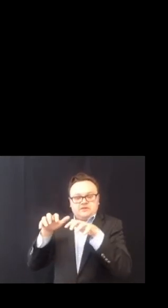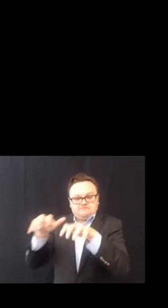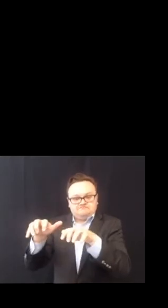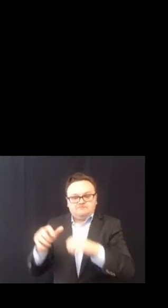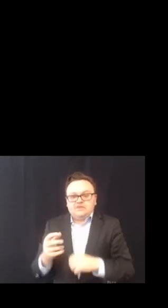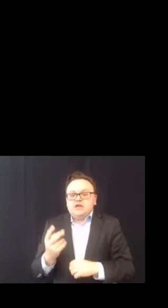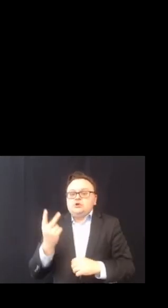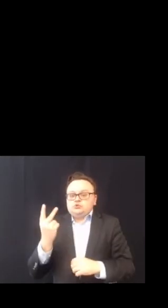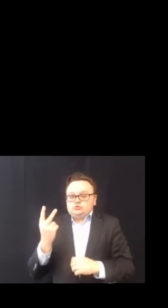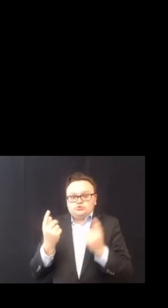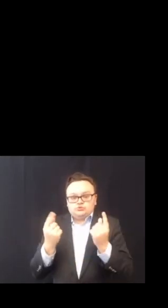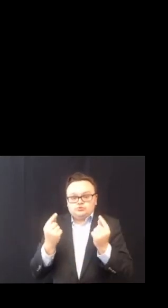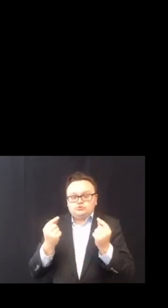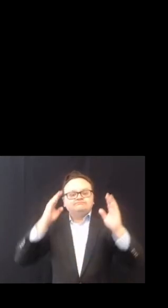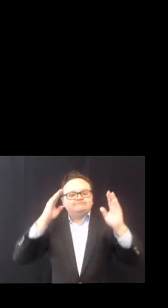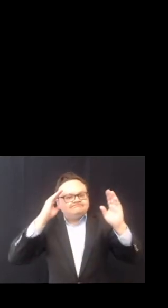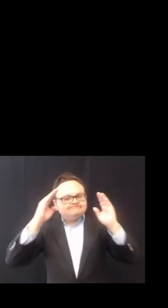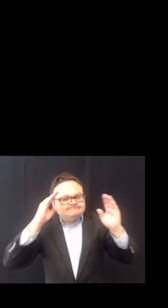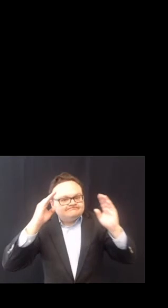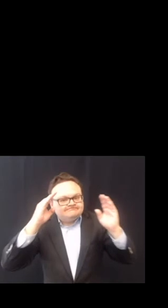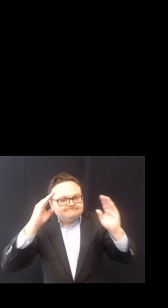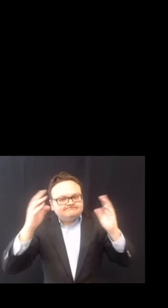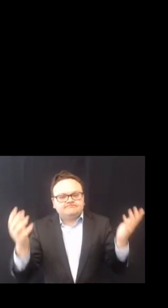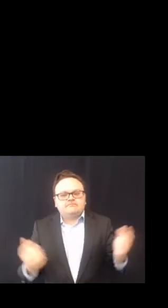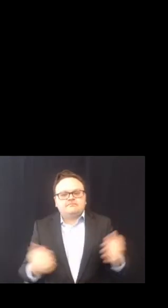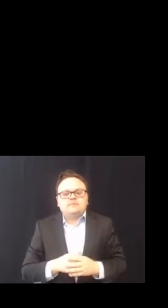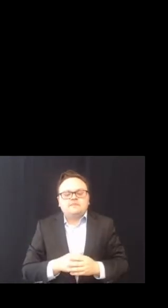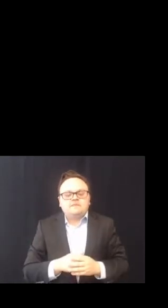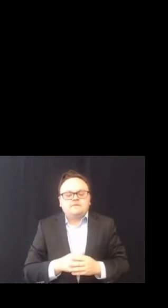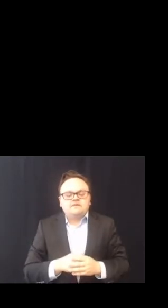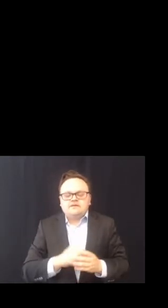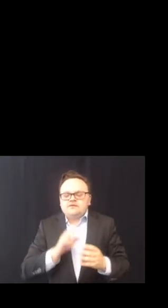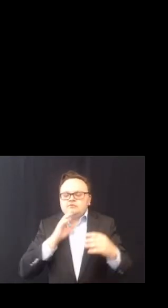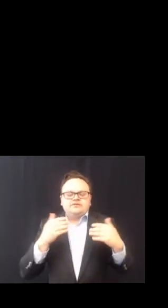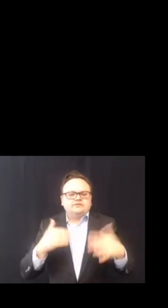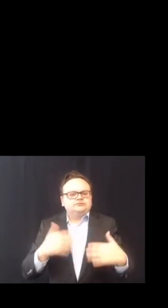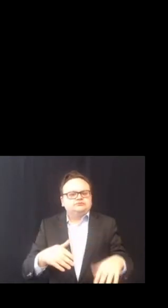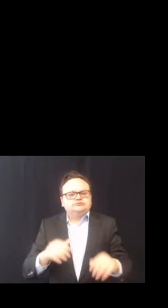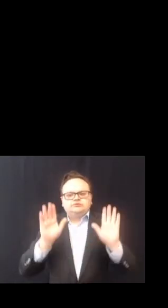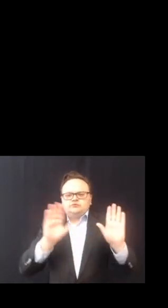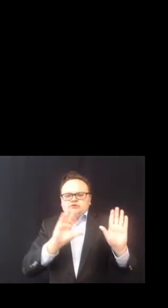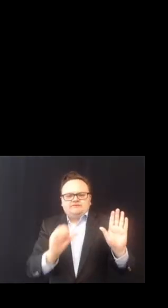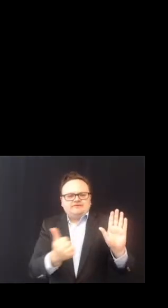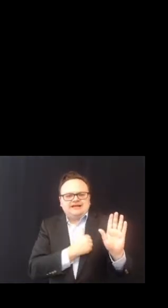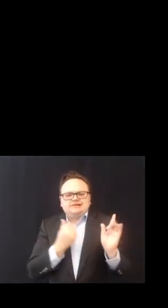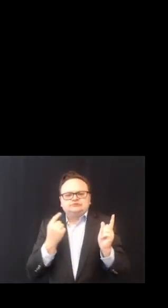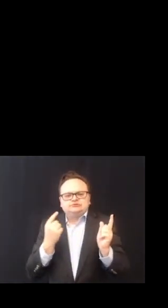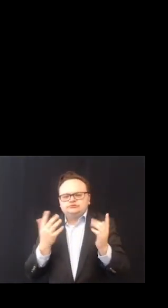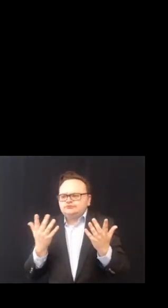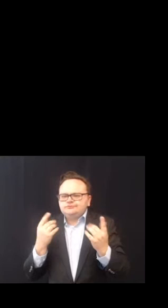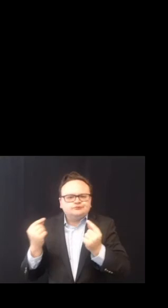as greeters, they welcome patrons, and they have a great attitude every single day doing this. They contribute so